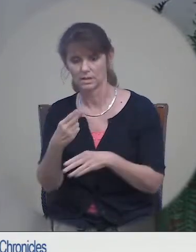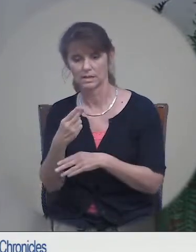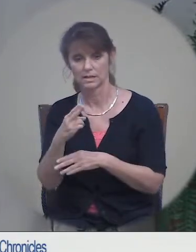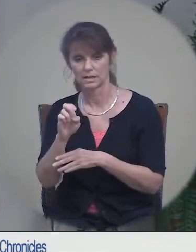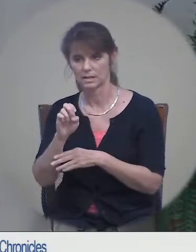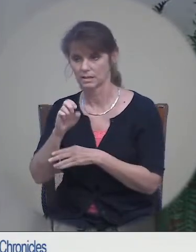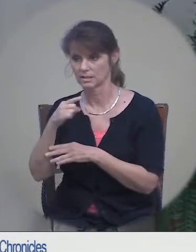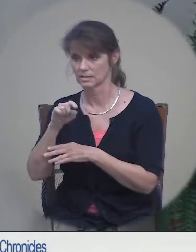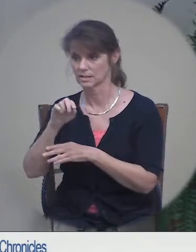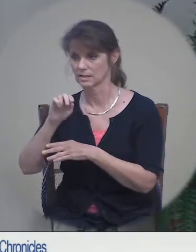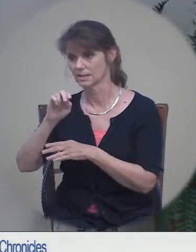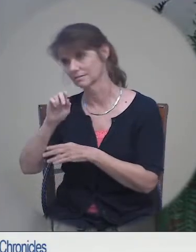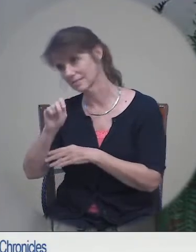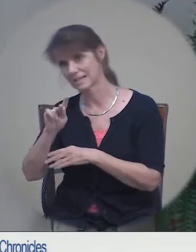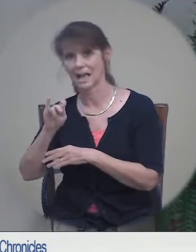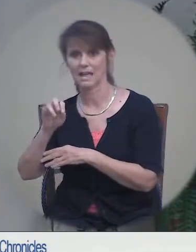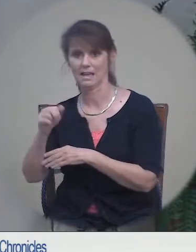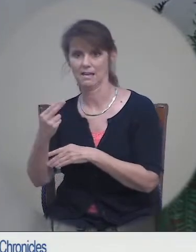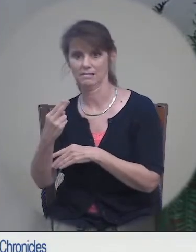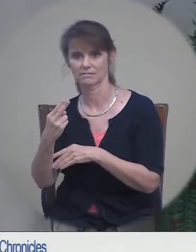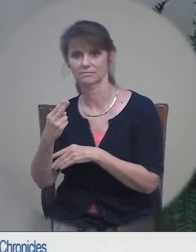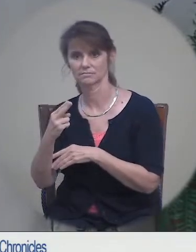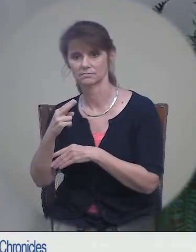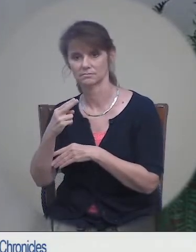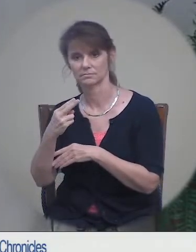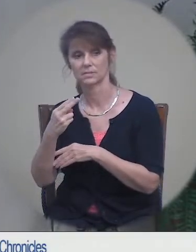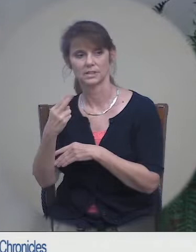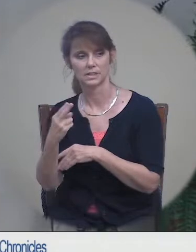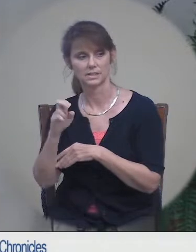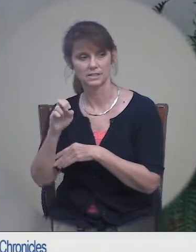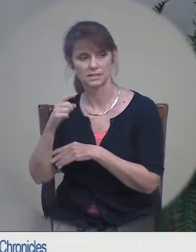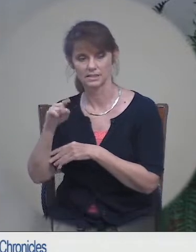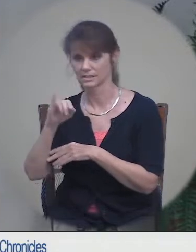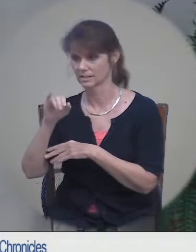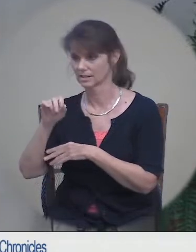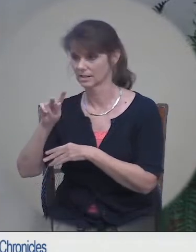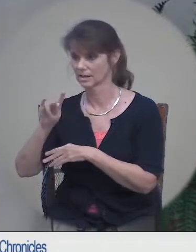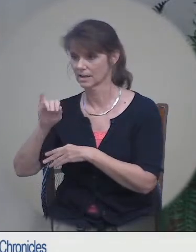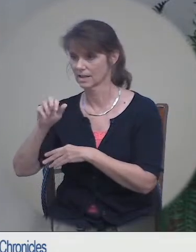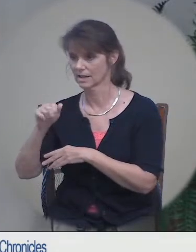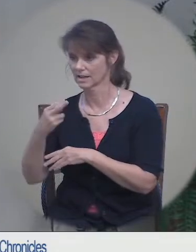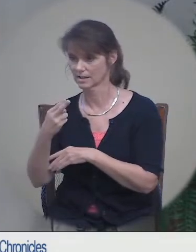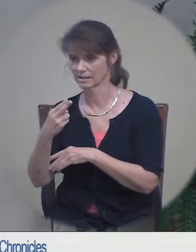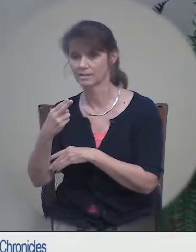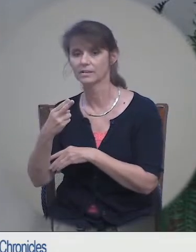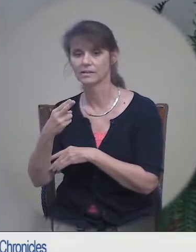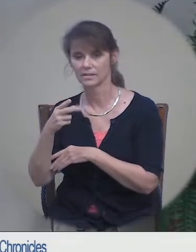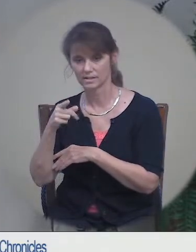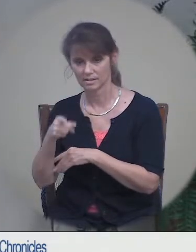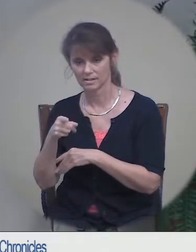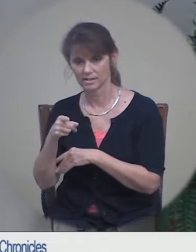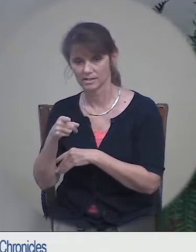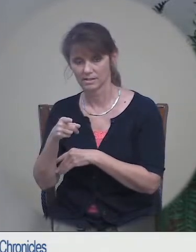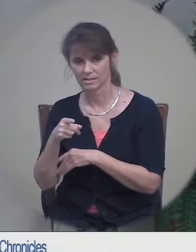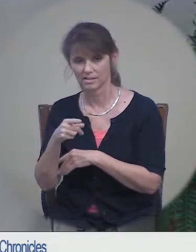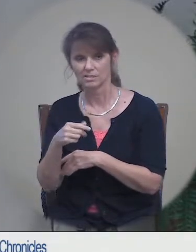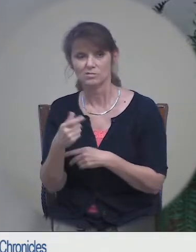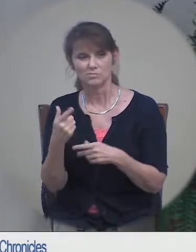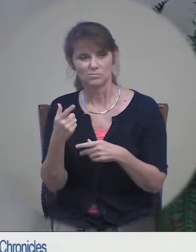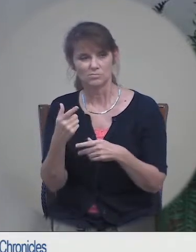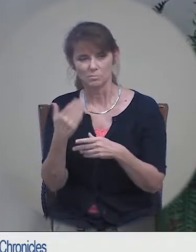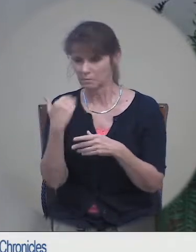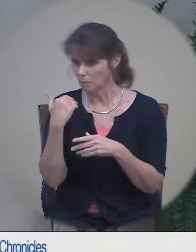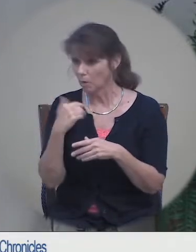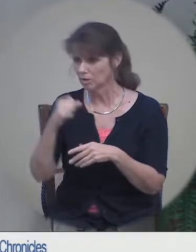Hezekiah. And we've not really done that for any of the kings in this study, except for Solomon, we spent 3 classes on,